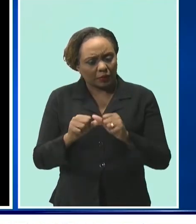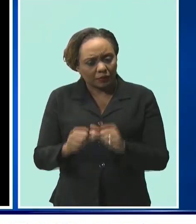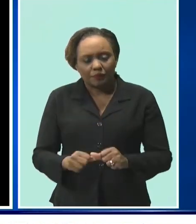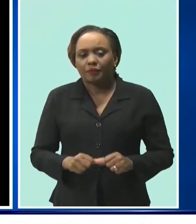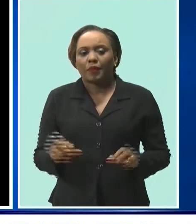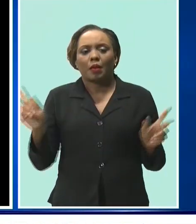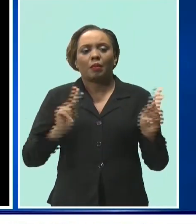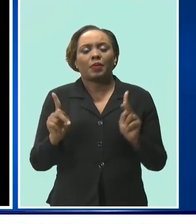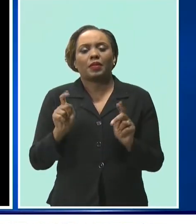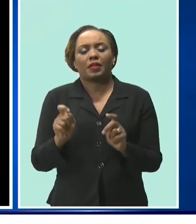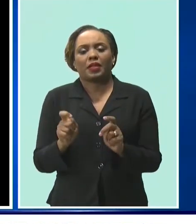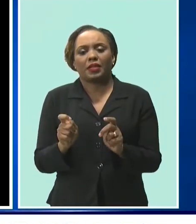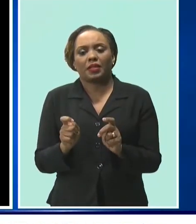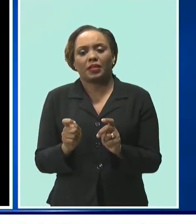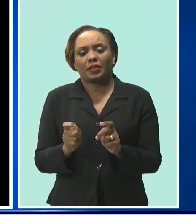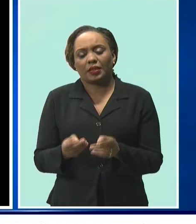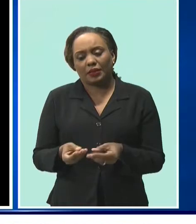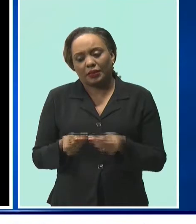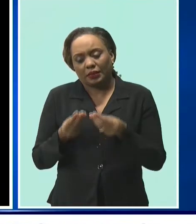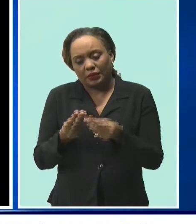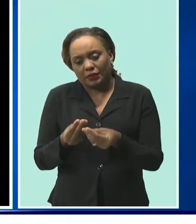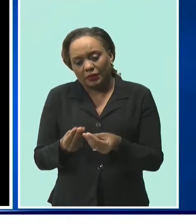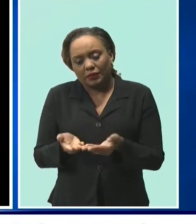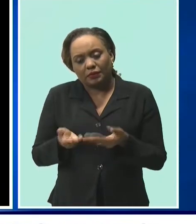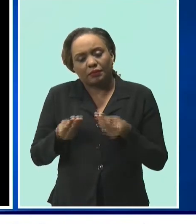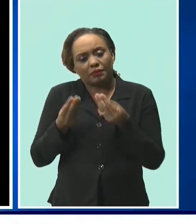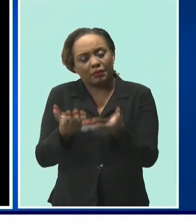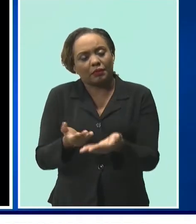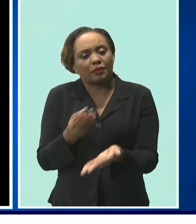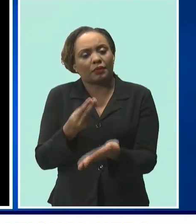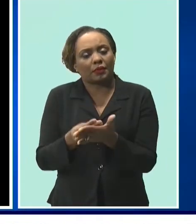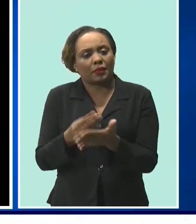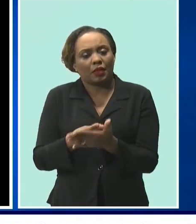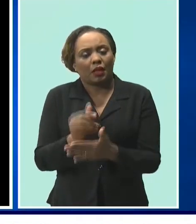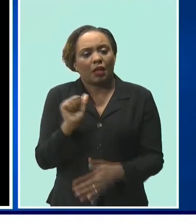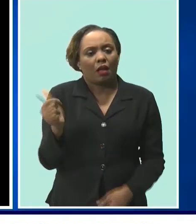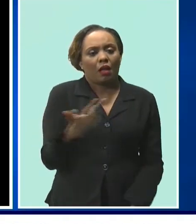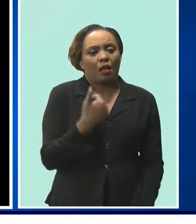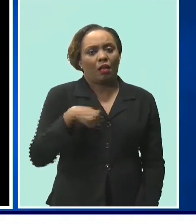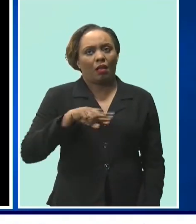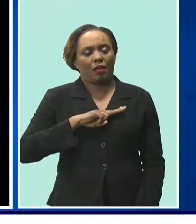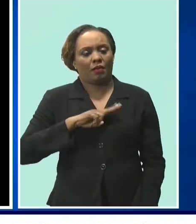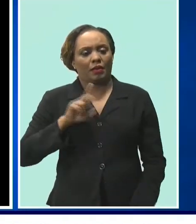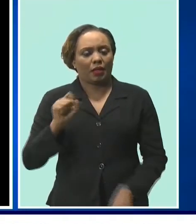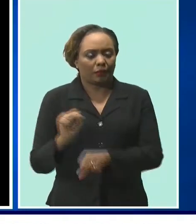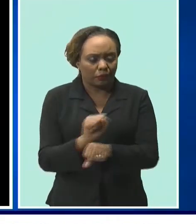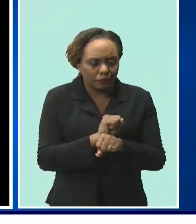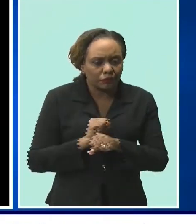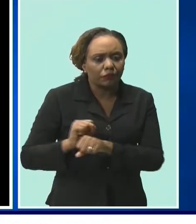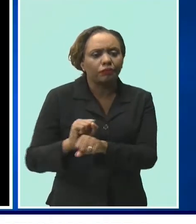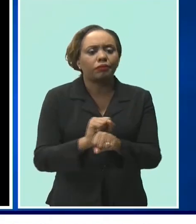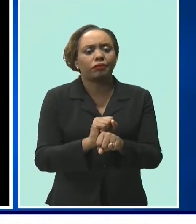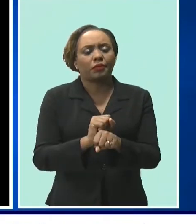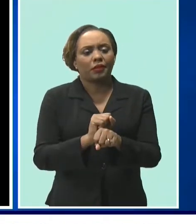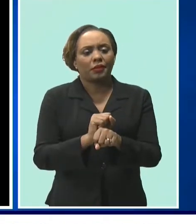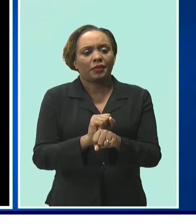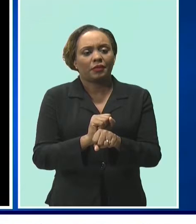some 3 decades ago, all of us are going to have to put our hands to the plow